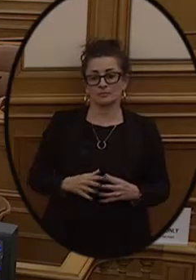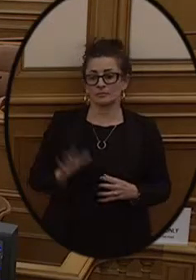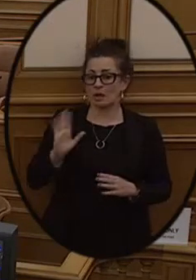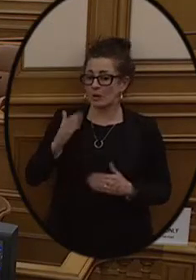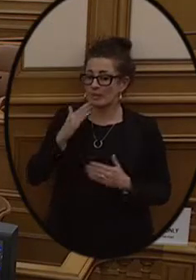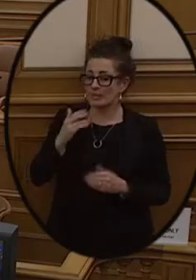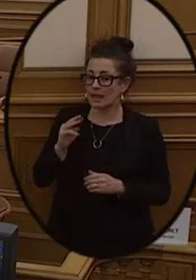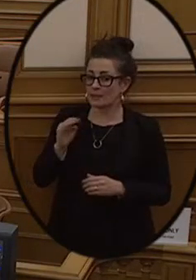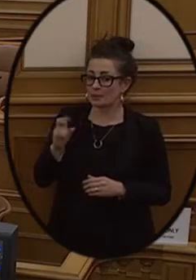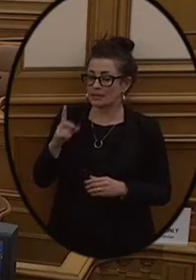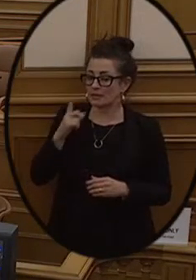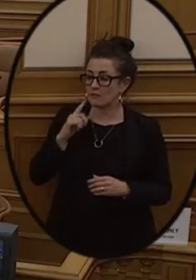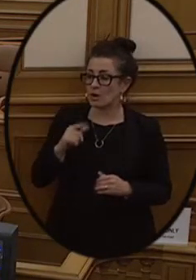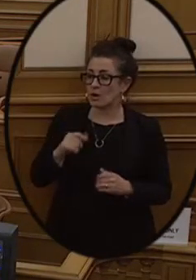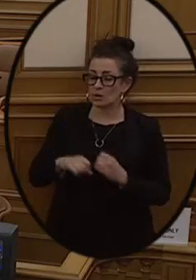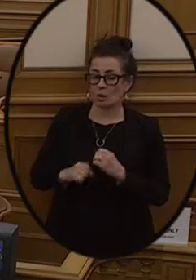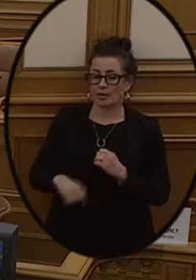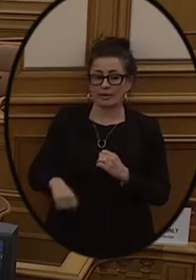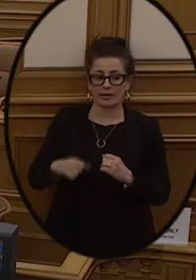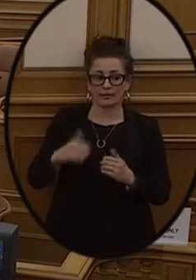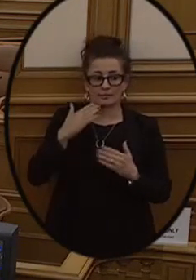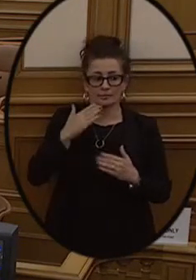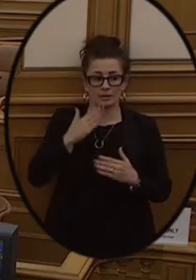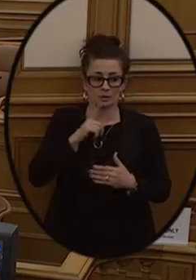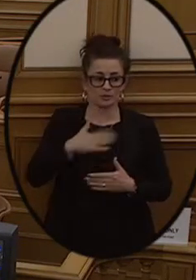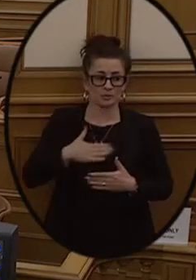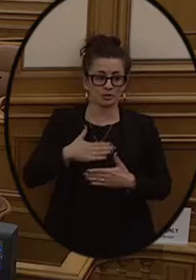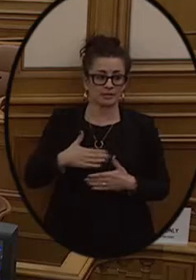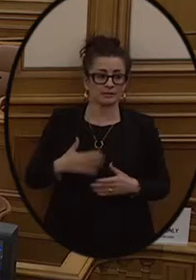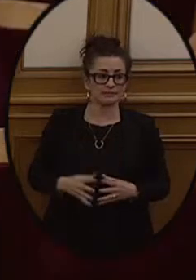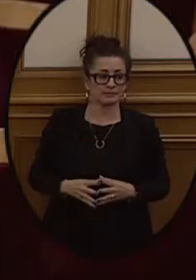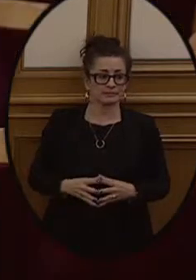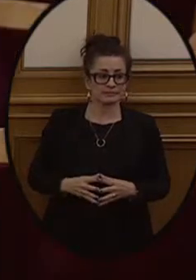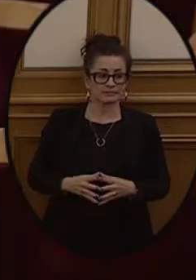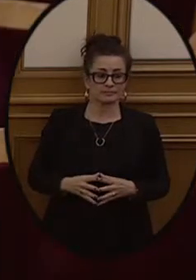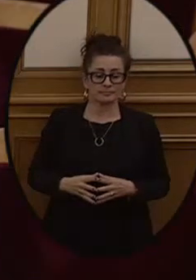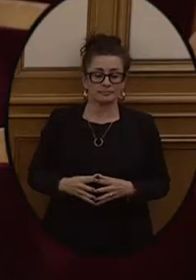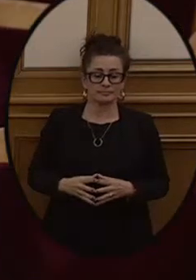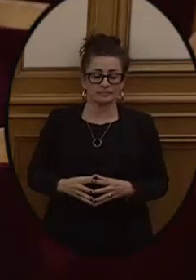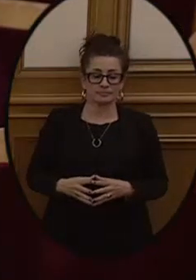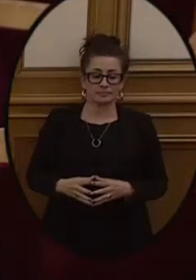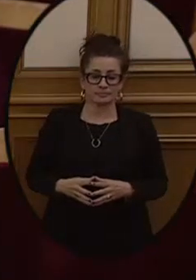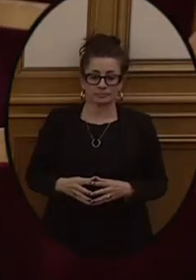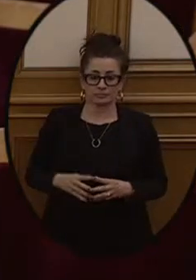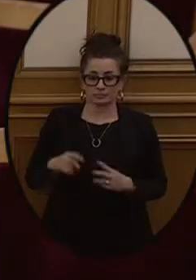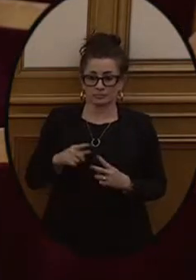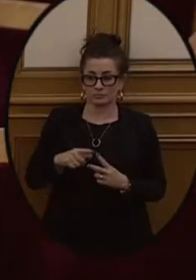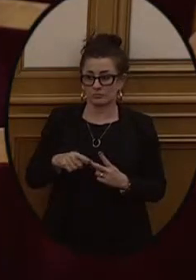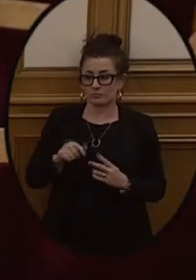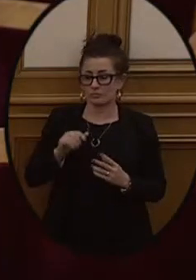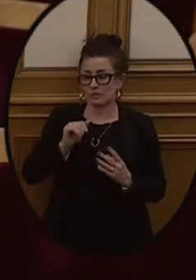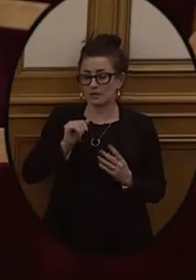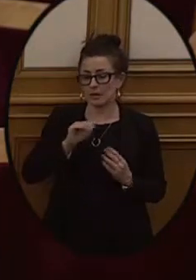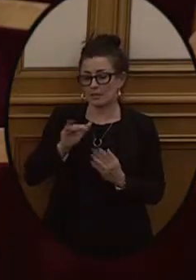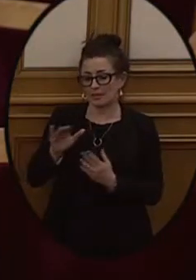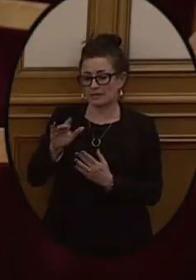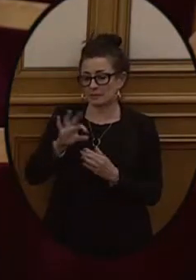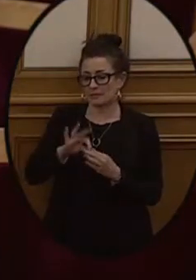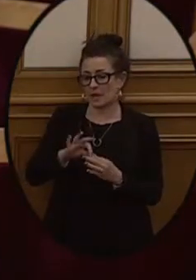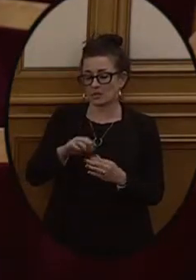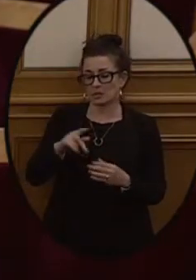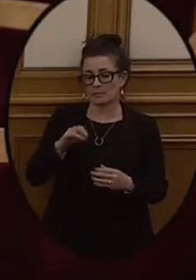I want to thank MOD for going late on this. I really appreciate it. I wanted to address a couple things about access with Parks and